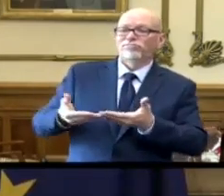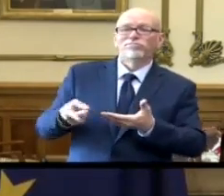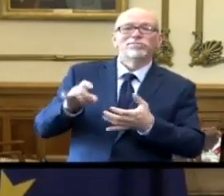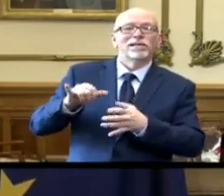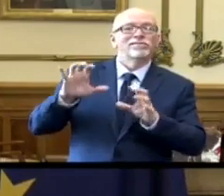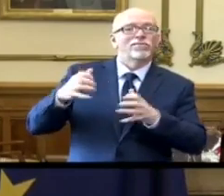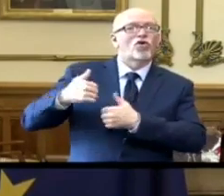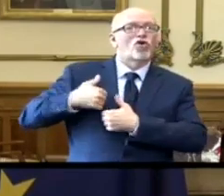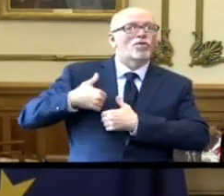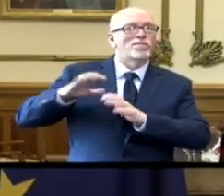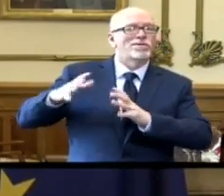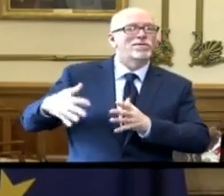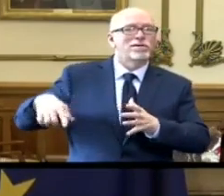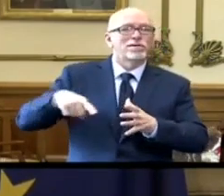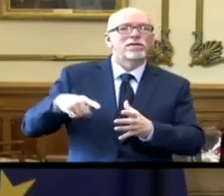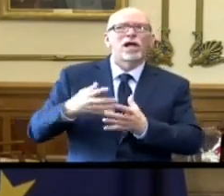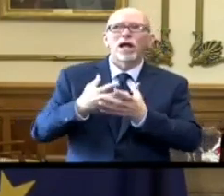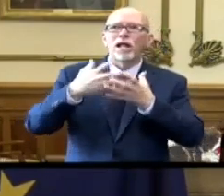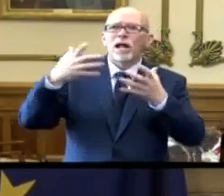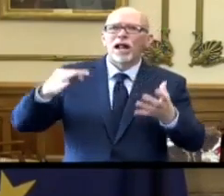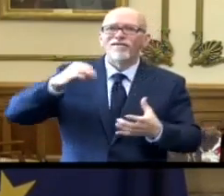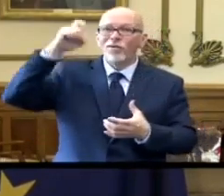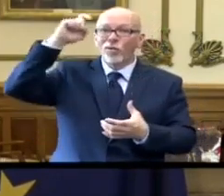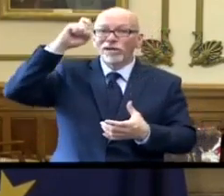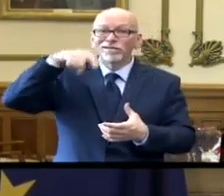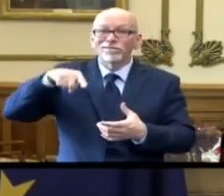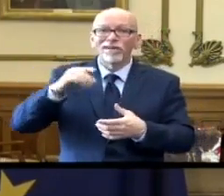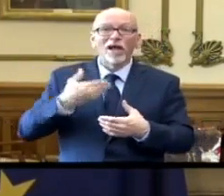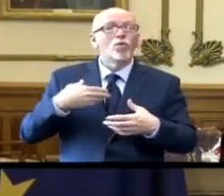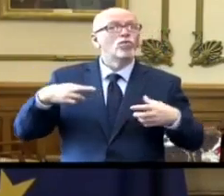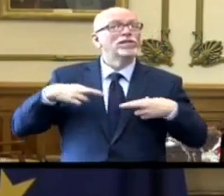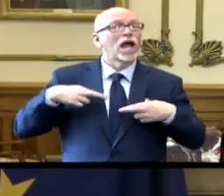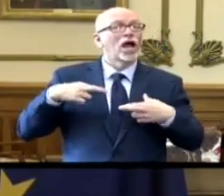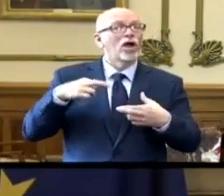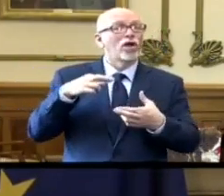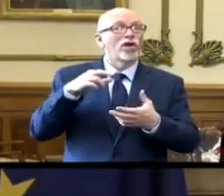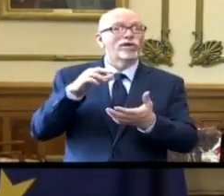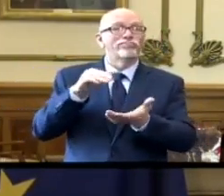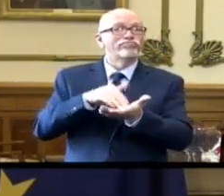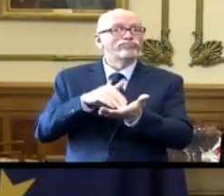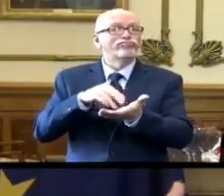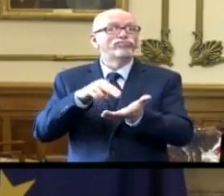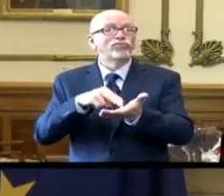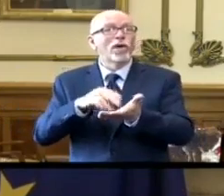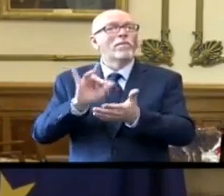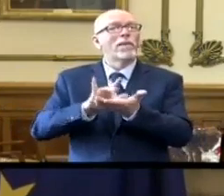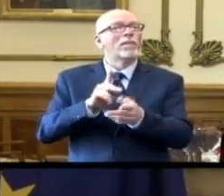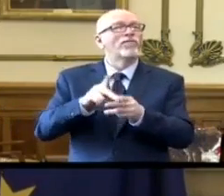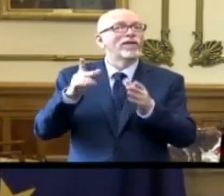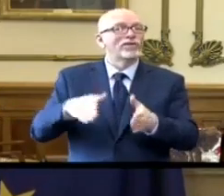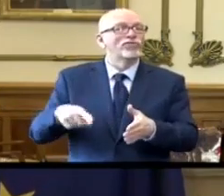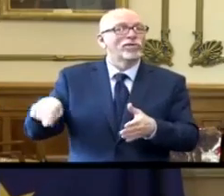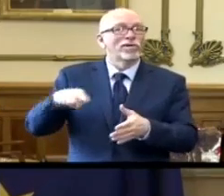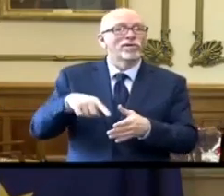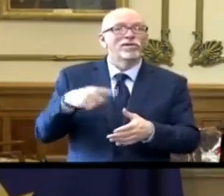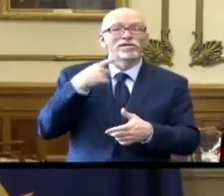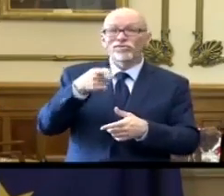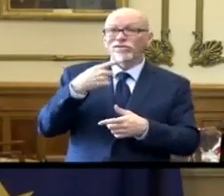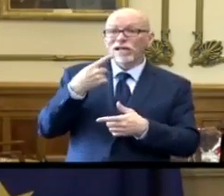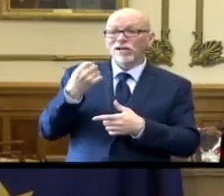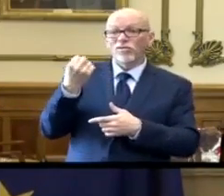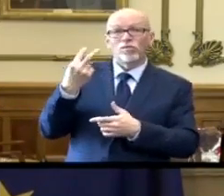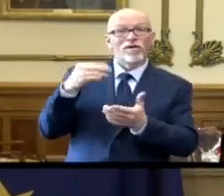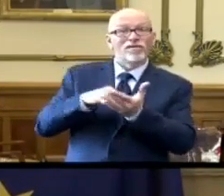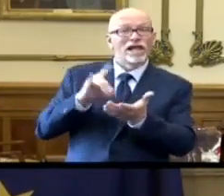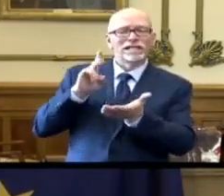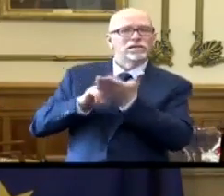army, there's a lot of wisdom in our retired medical professionals. And you talked about the 12,000 that signed up in